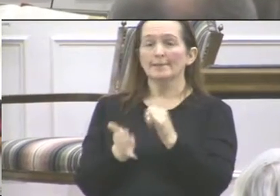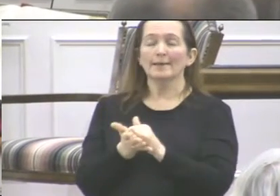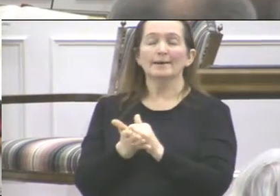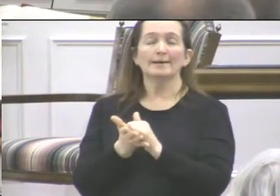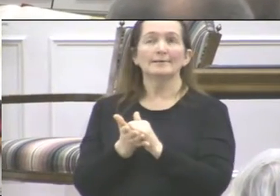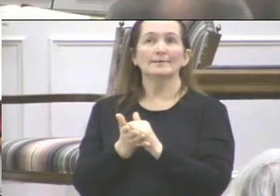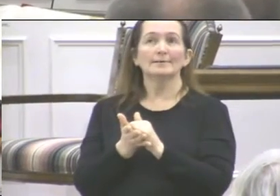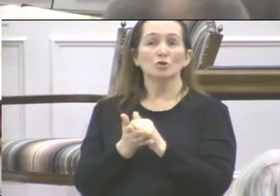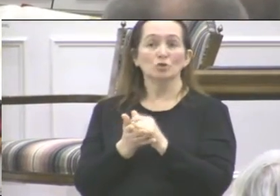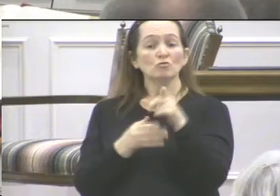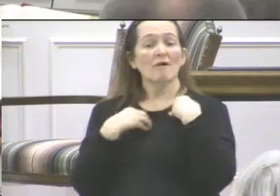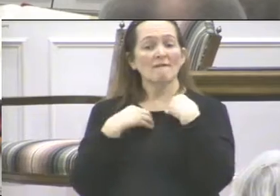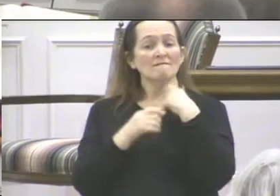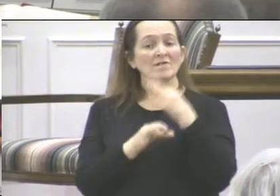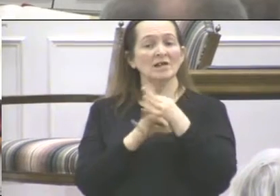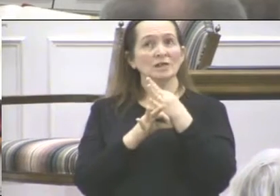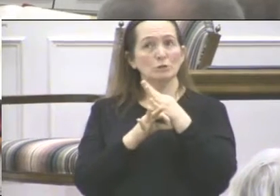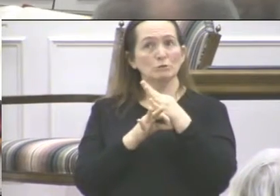faith to believe it.